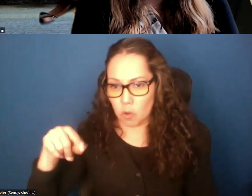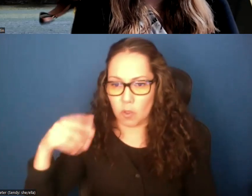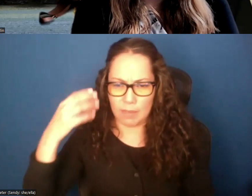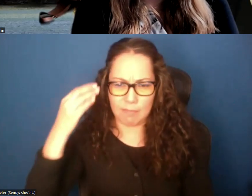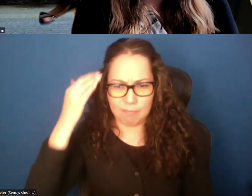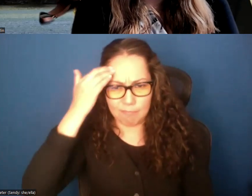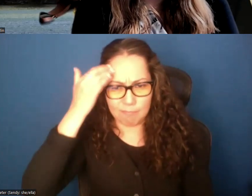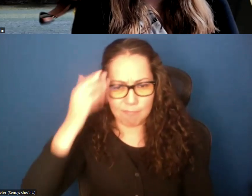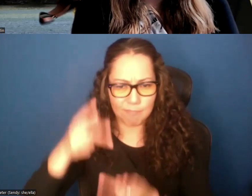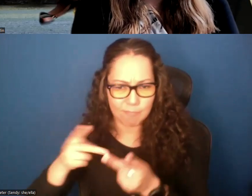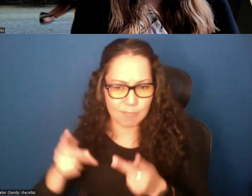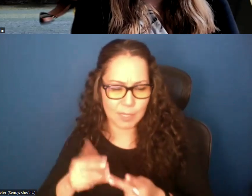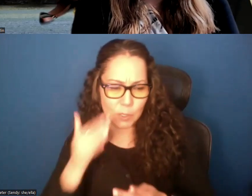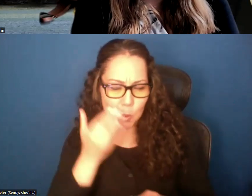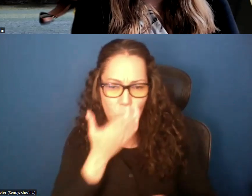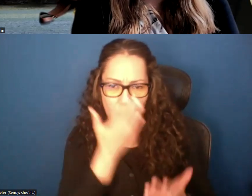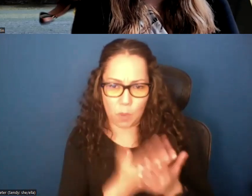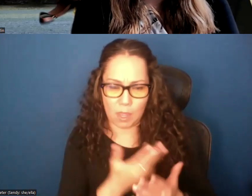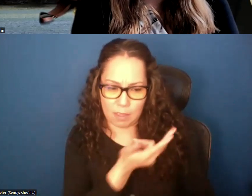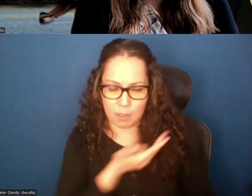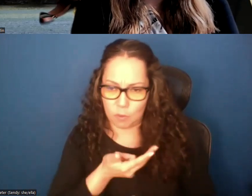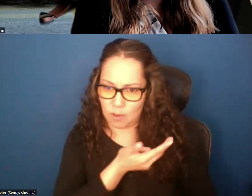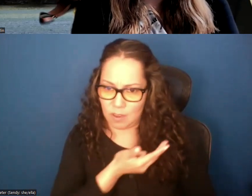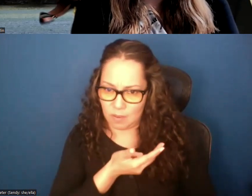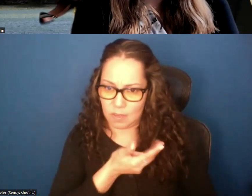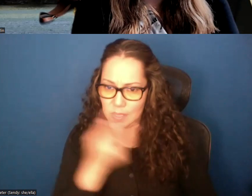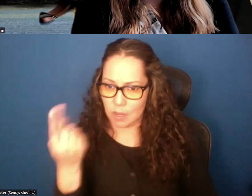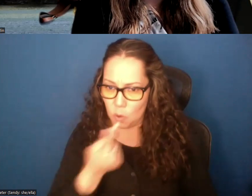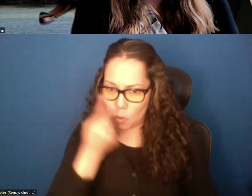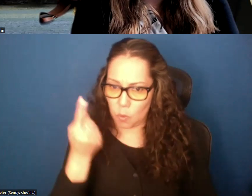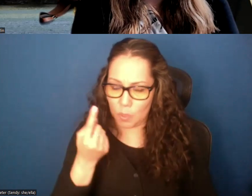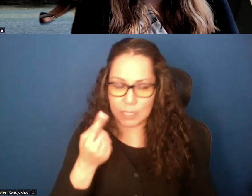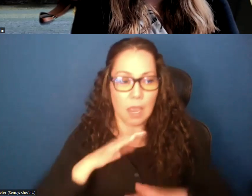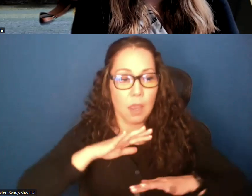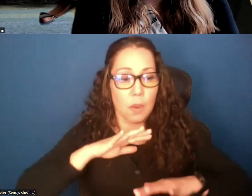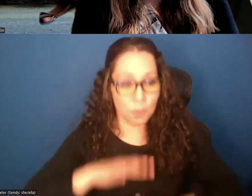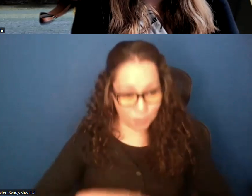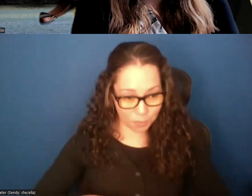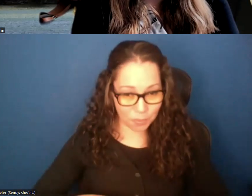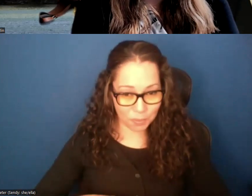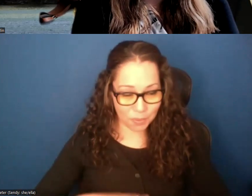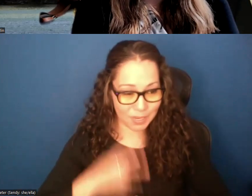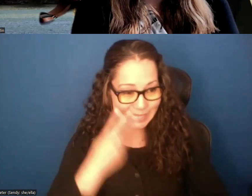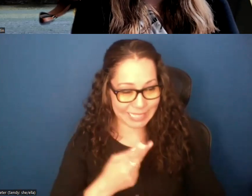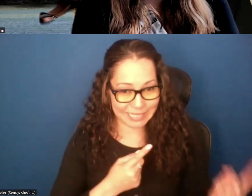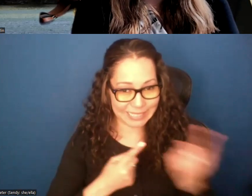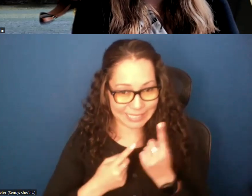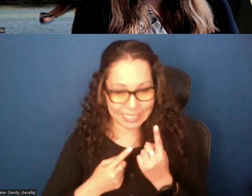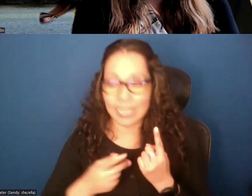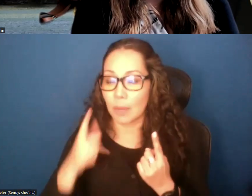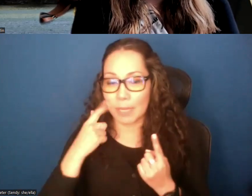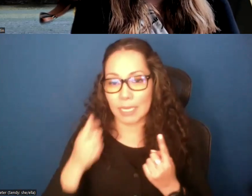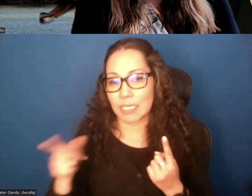and they always took a sigh of relief when we were there. My mom had dementia. Um,